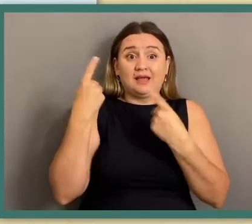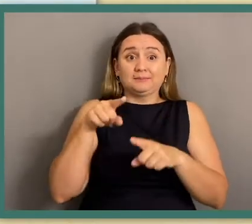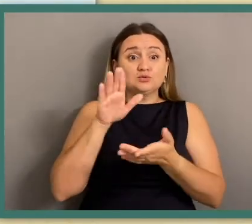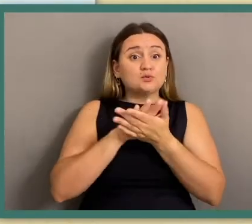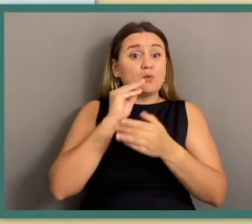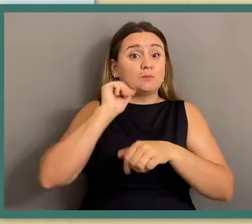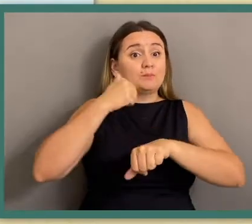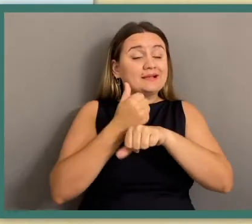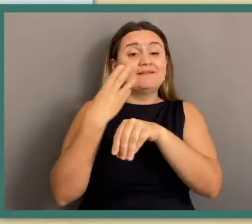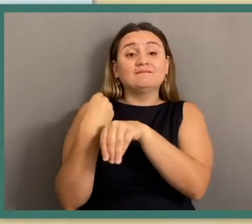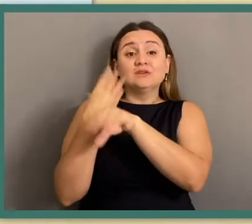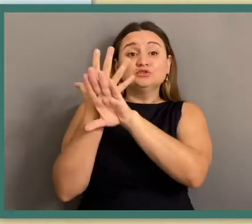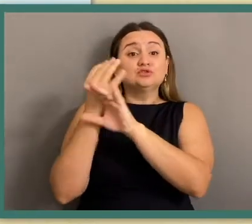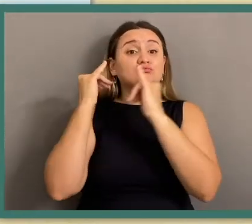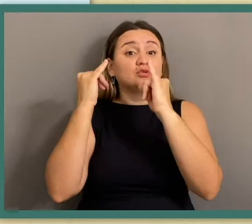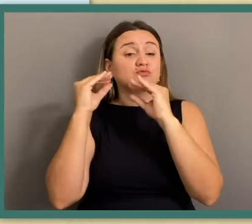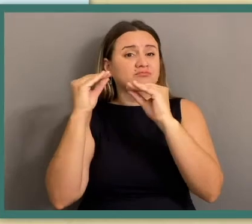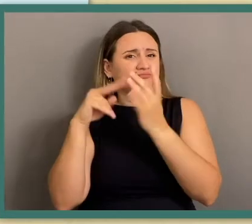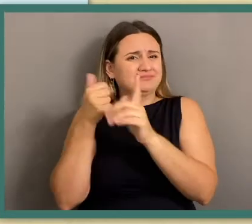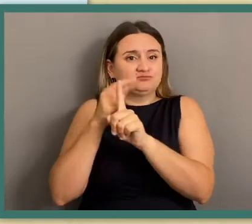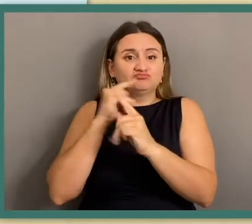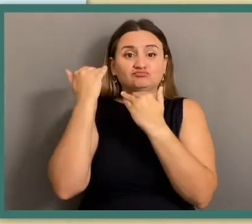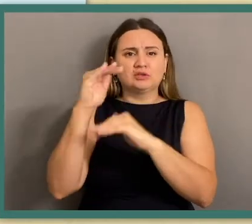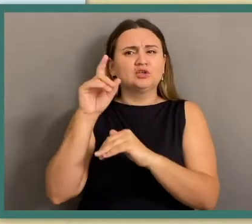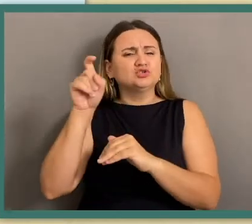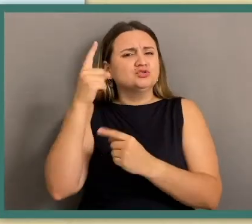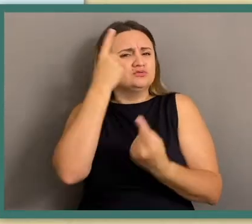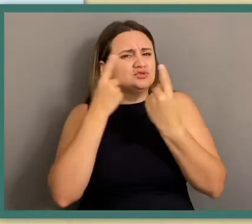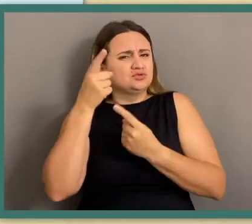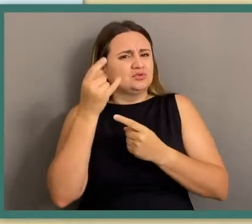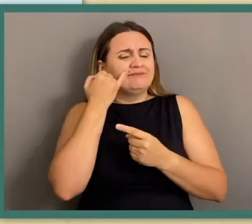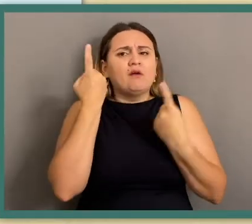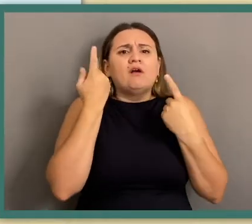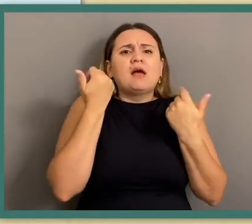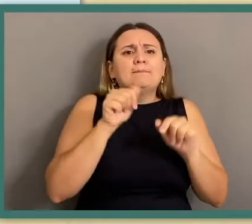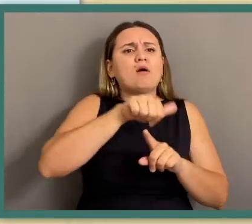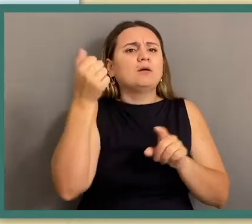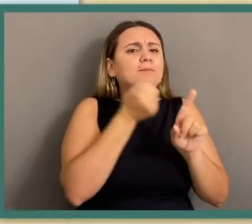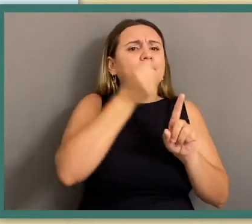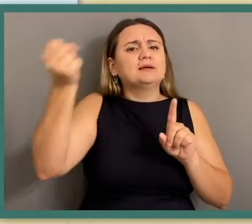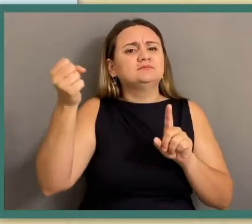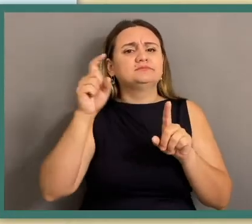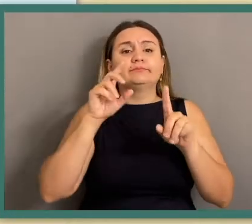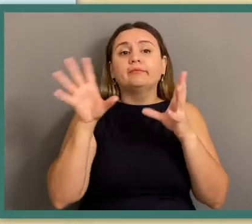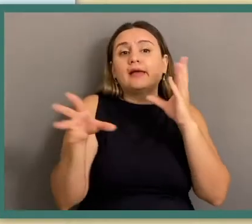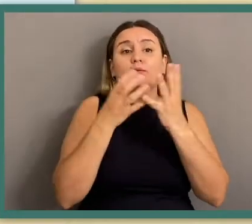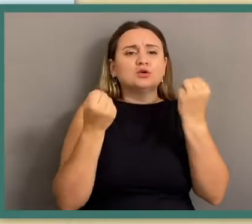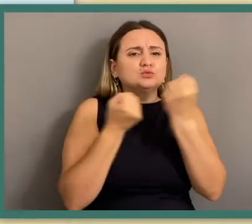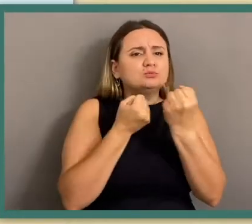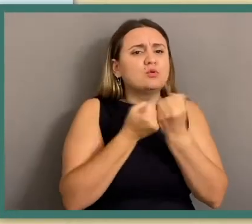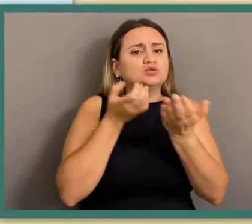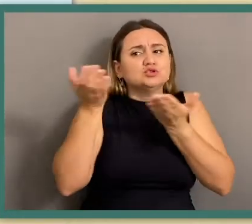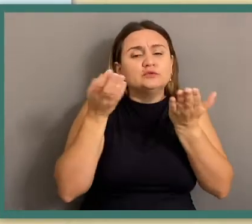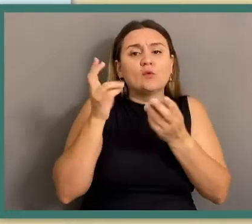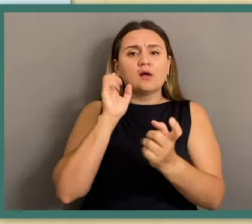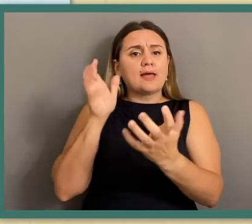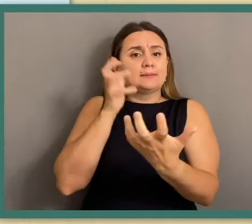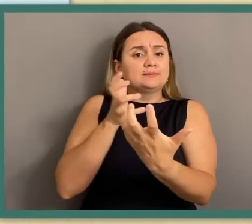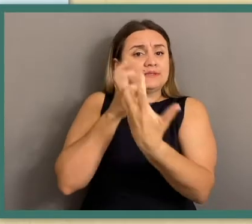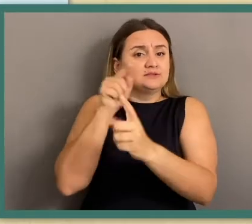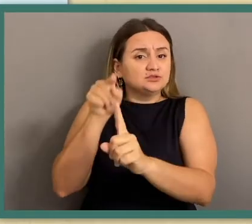virtual instruction are so restrictive, they should only be considered when all other placements with additional supports, services,